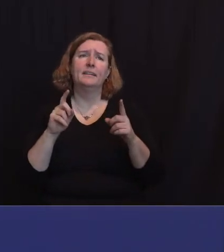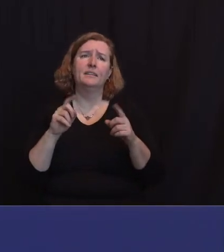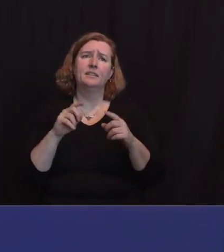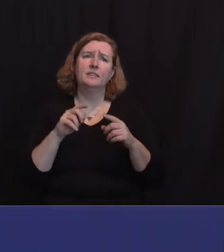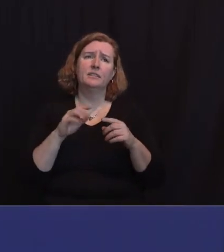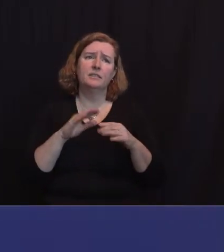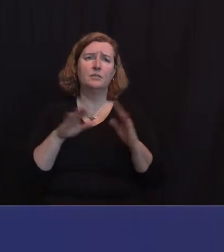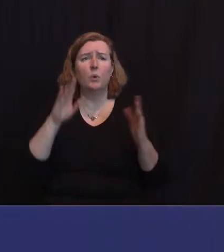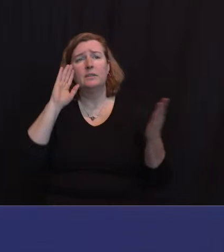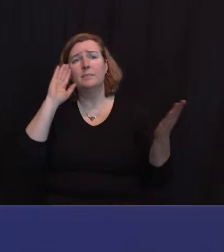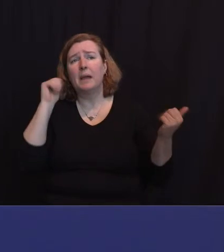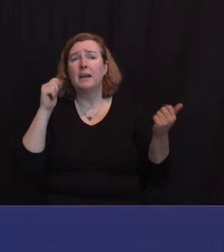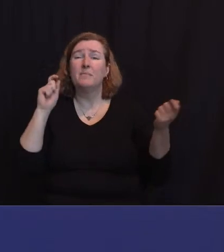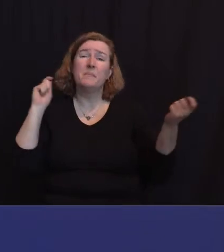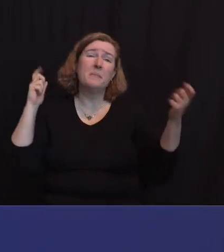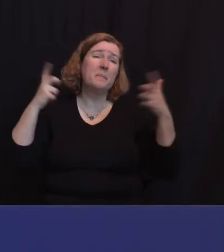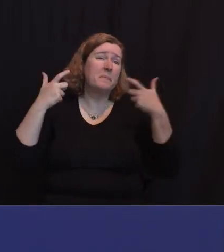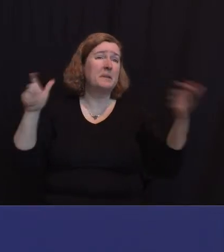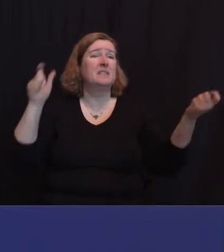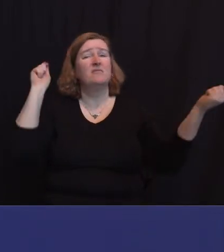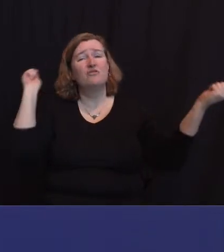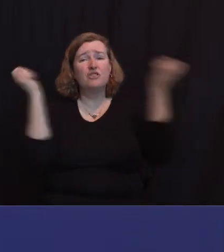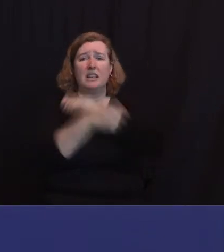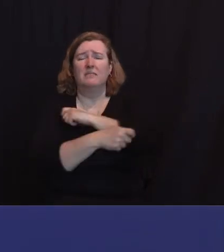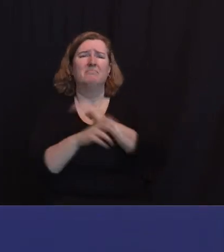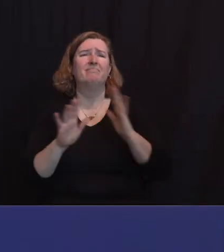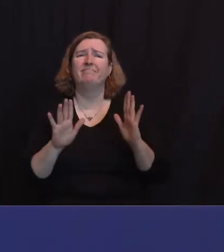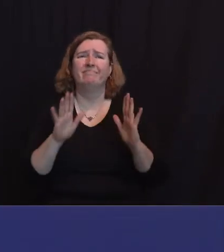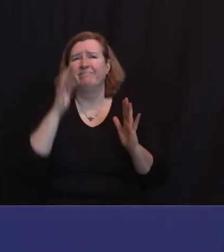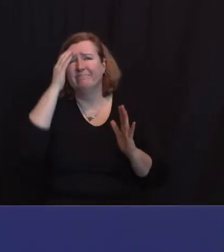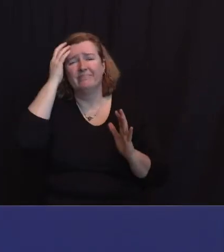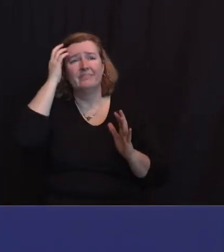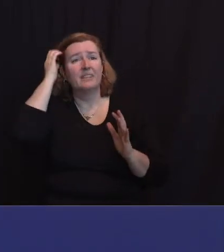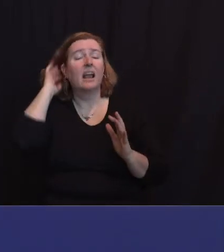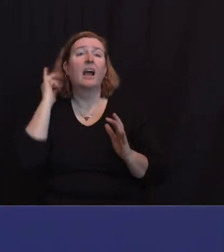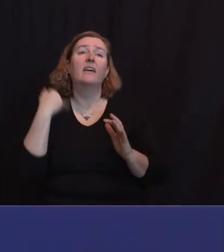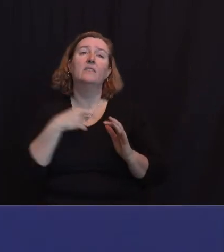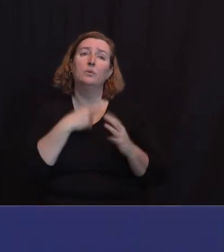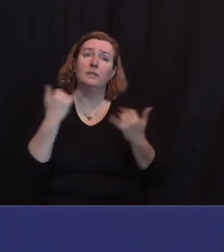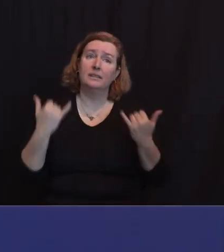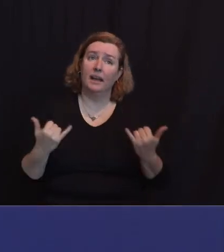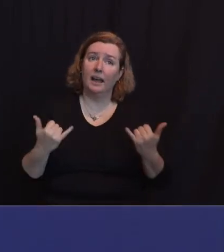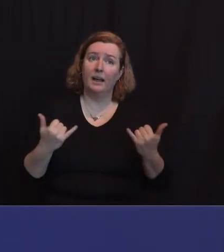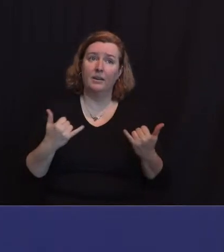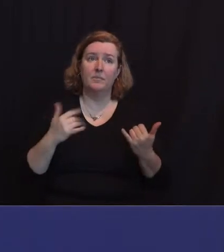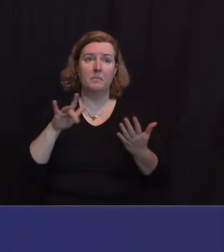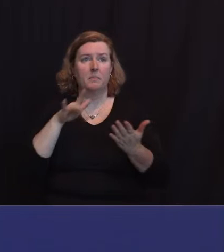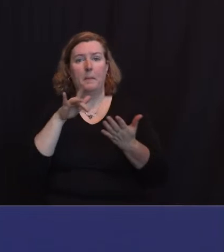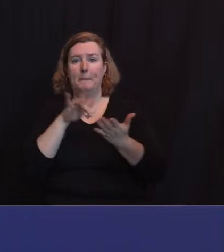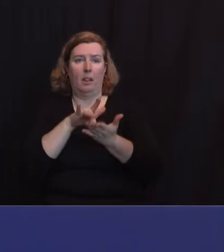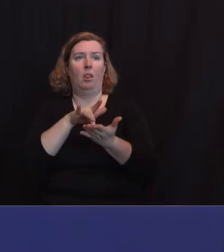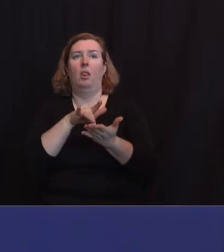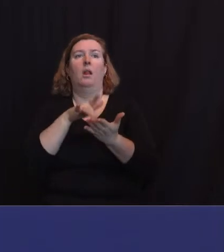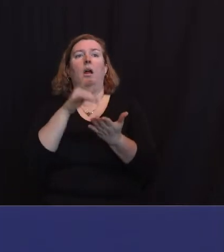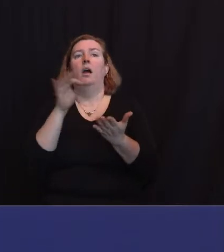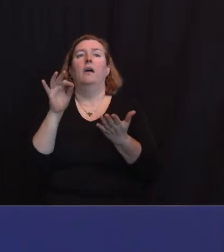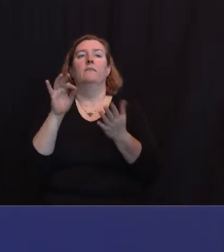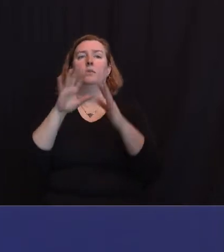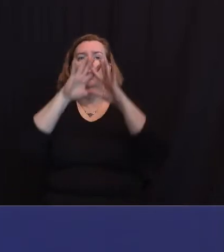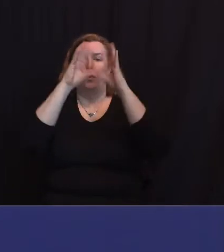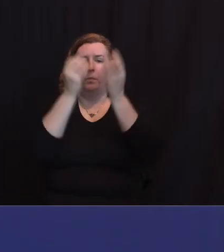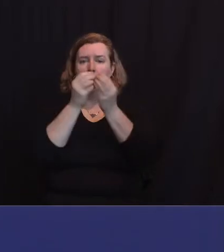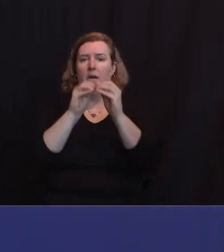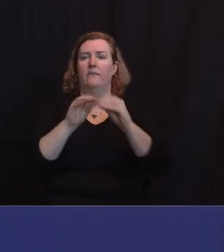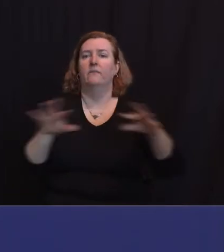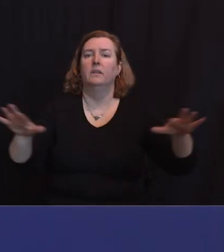meaningful soon, that's previewing our thinking that as long as we're in the thick of this right now, I think the overall capacities, particular